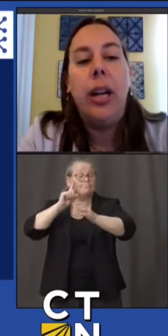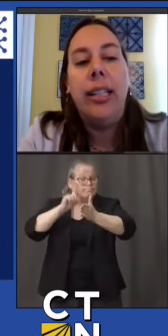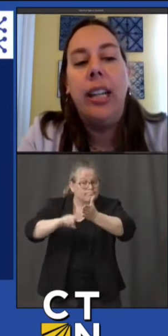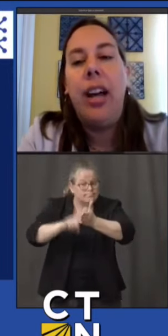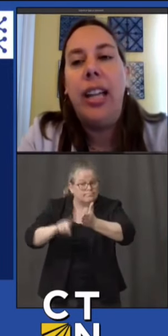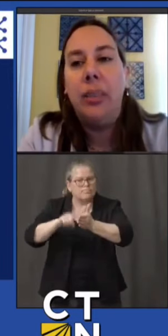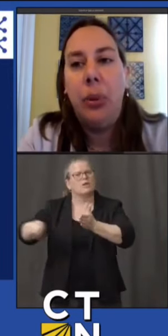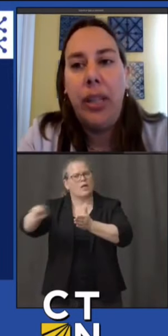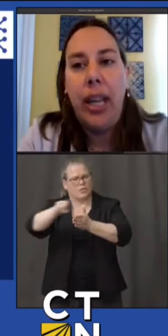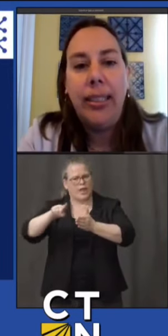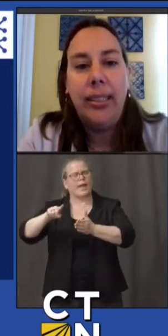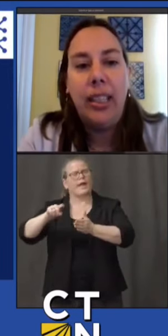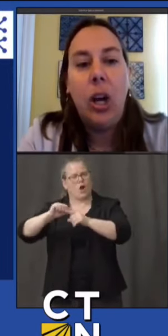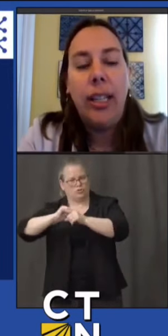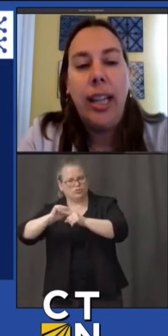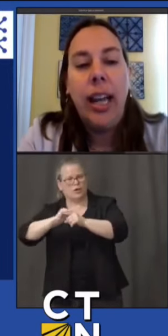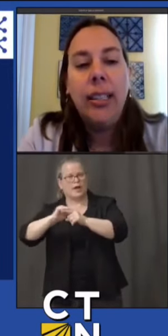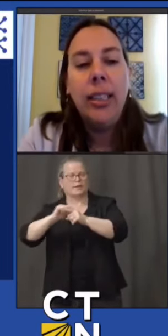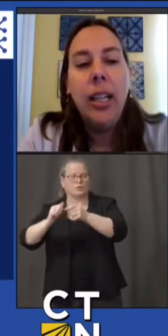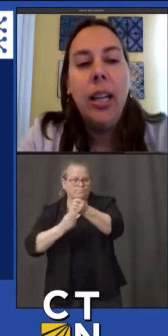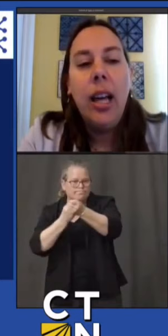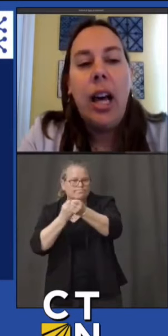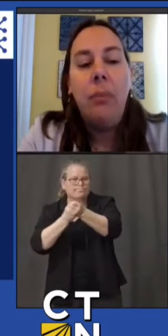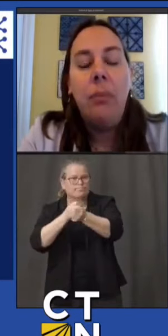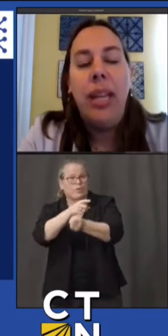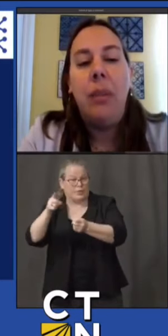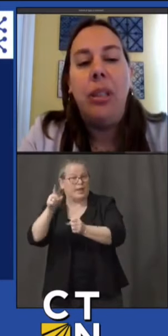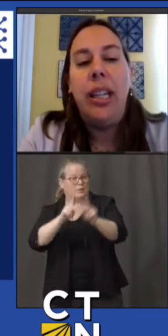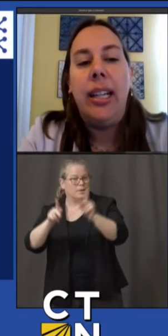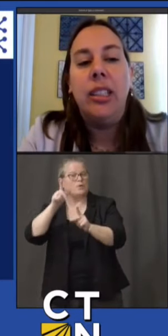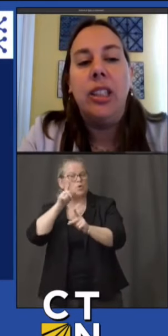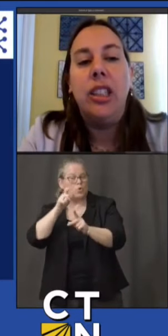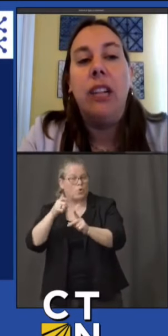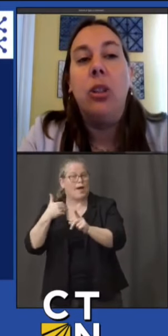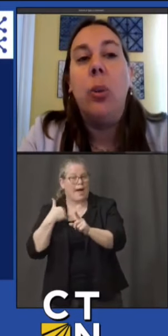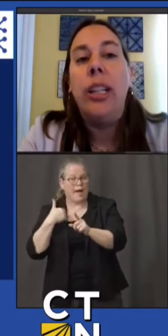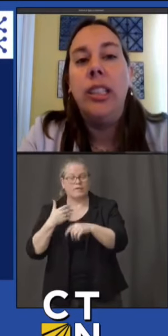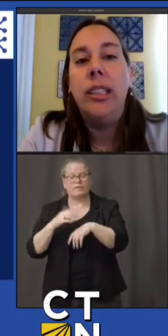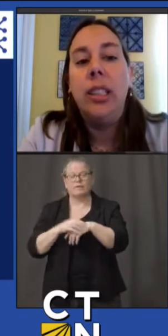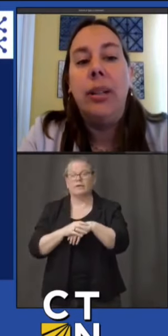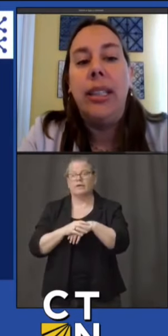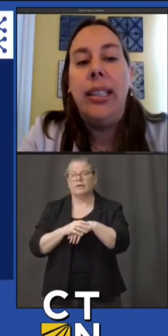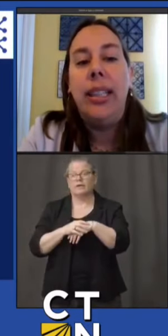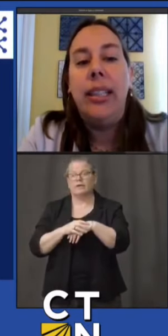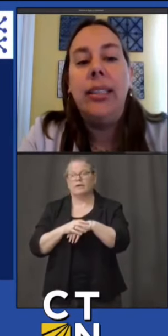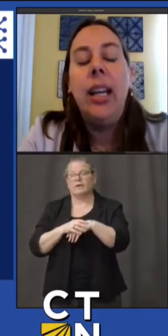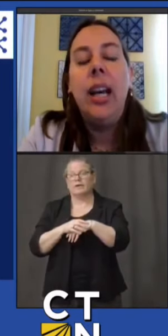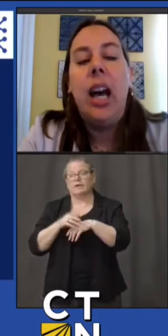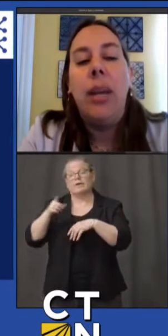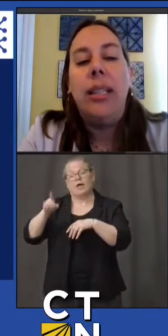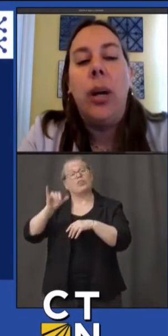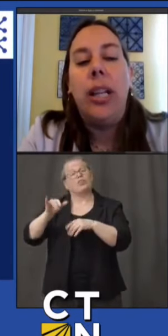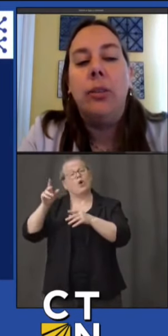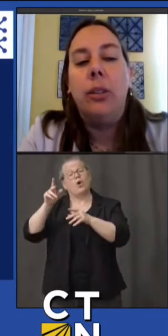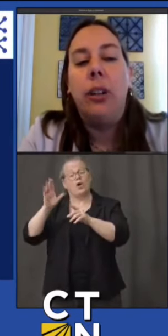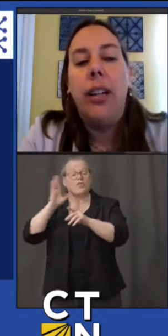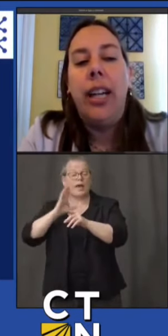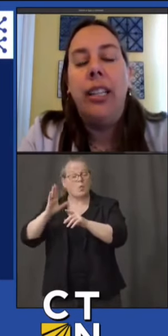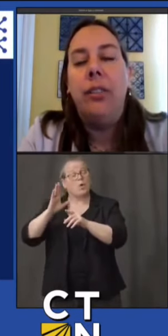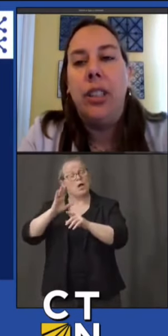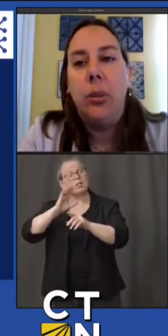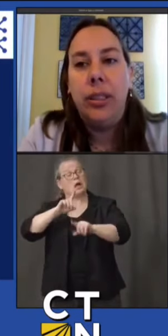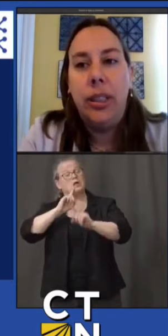who are identified as both cases and contacts, being able to answer general questions about the disease, as well as